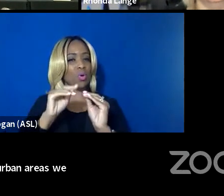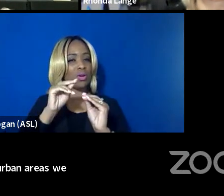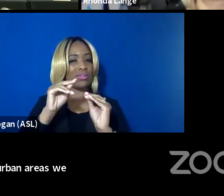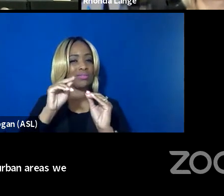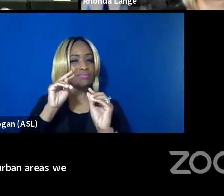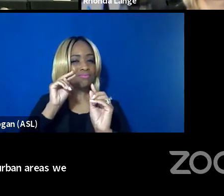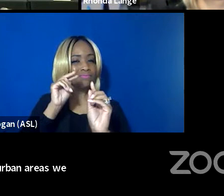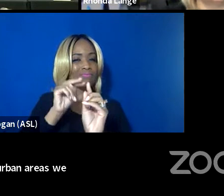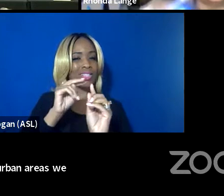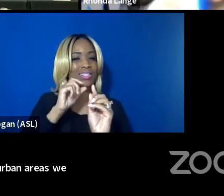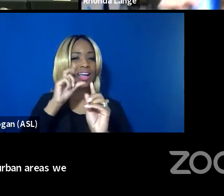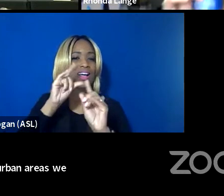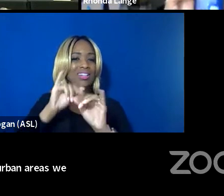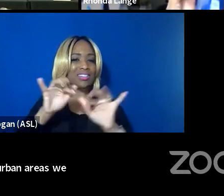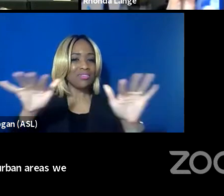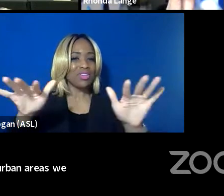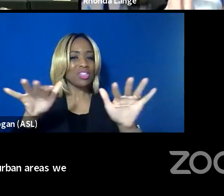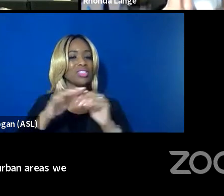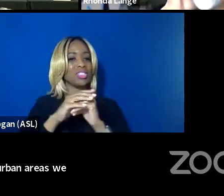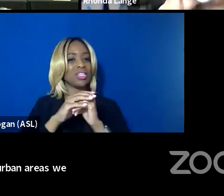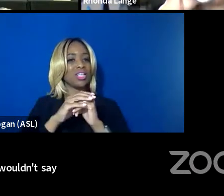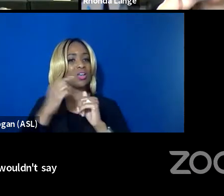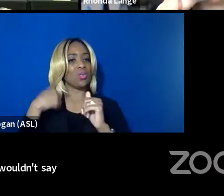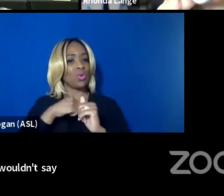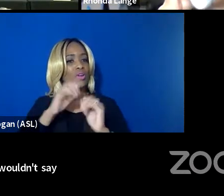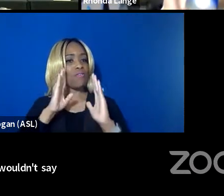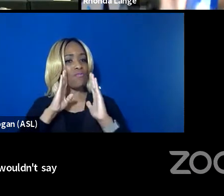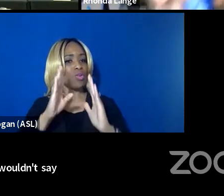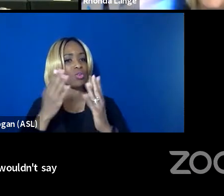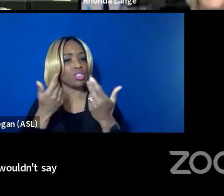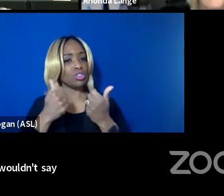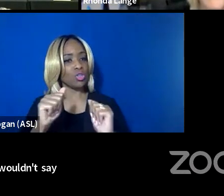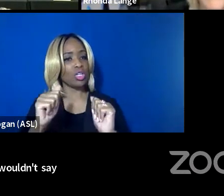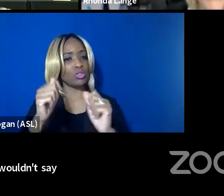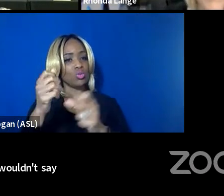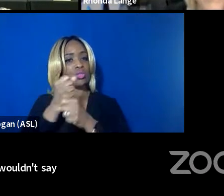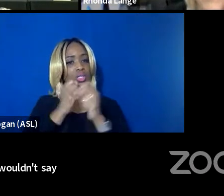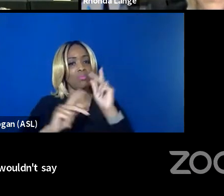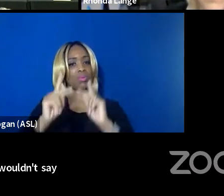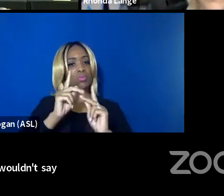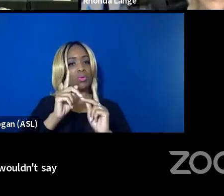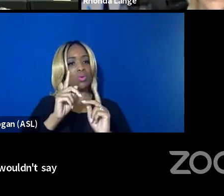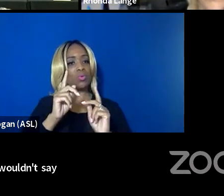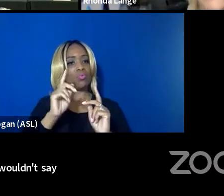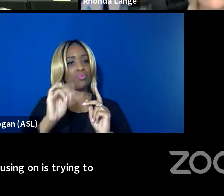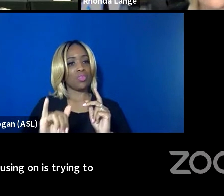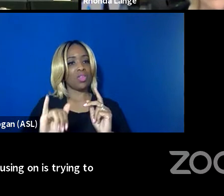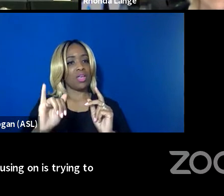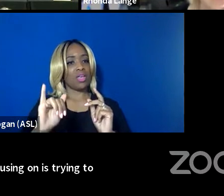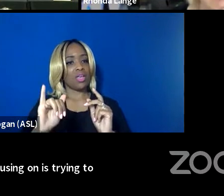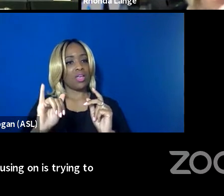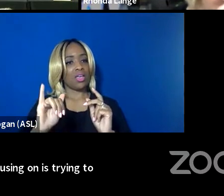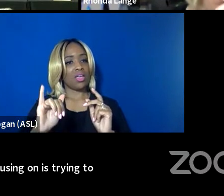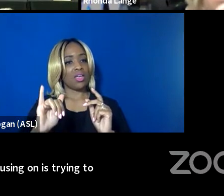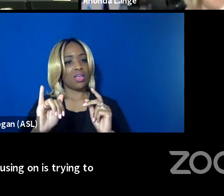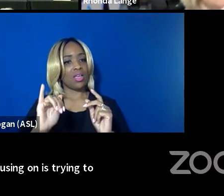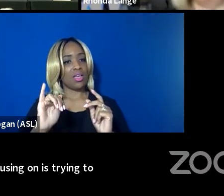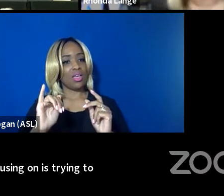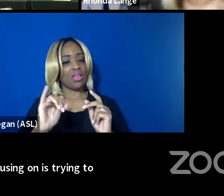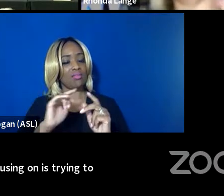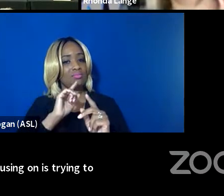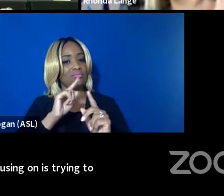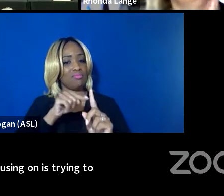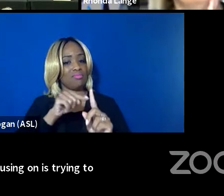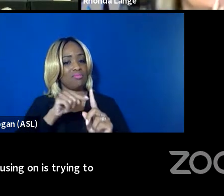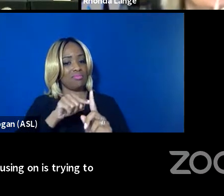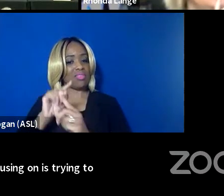wouldn't say diversity is relevant. What we're focusing on is trying to get people that are communities of interest on a smaller level to make sure